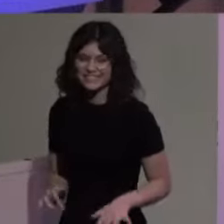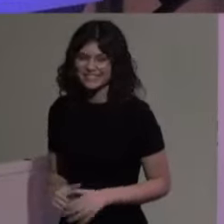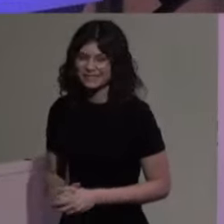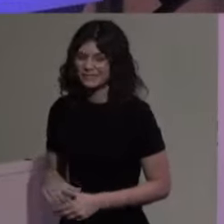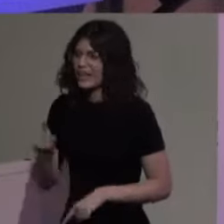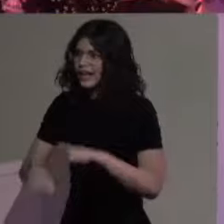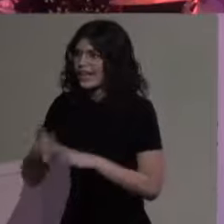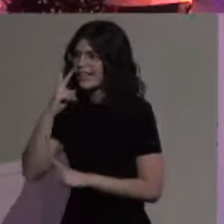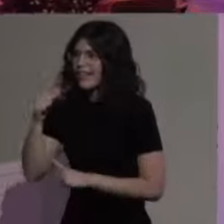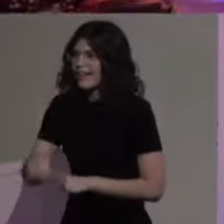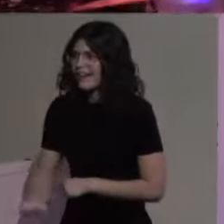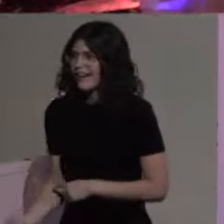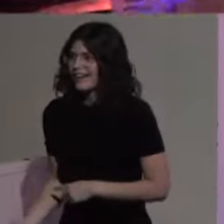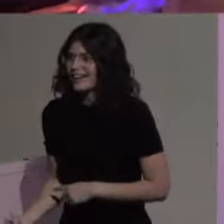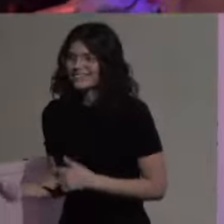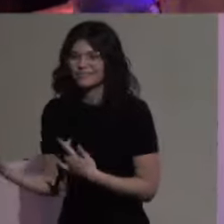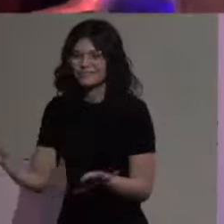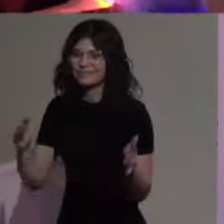Can't see this.